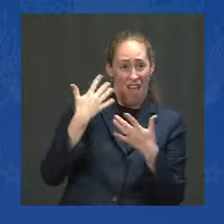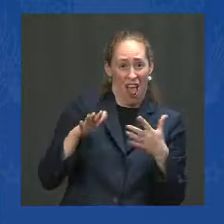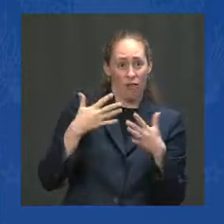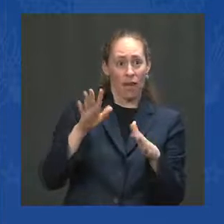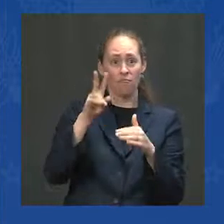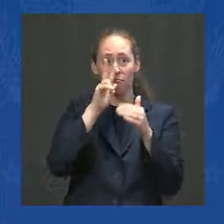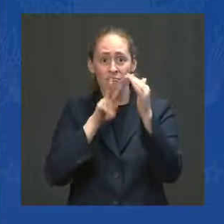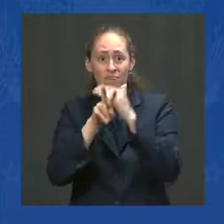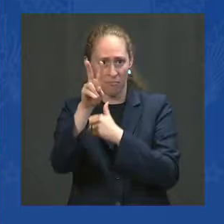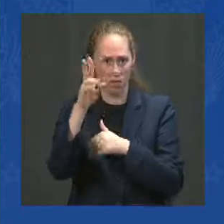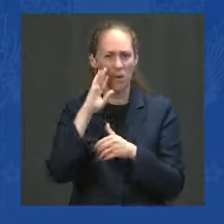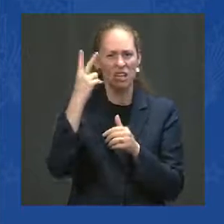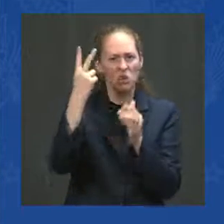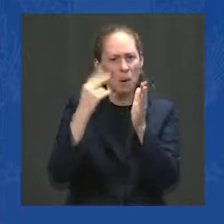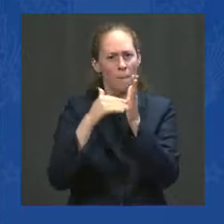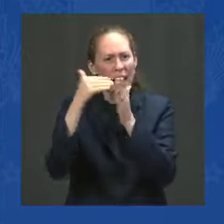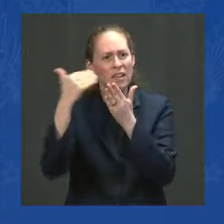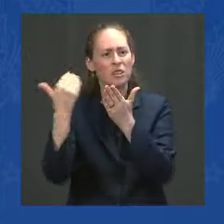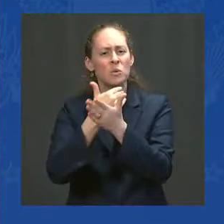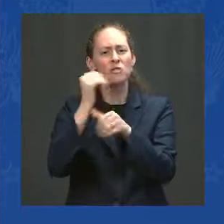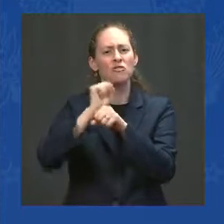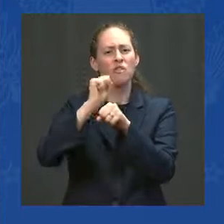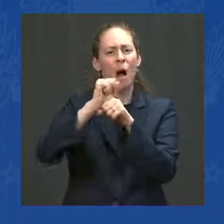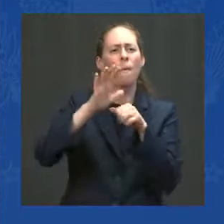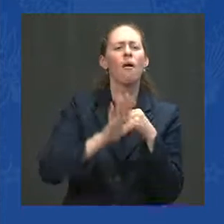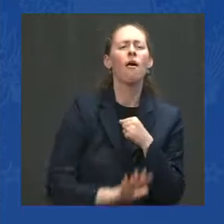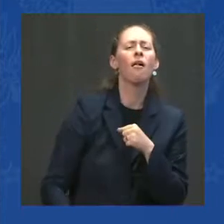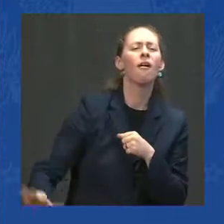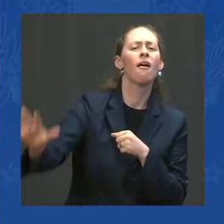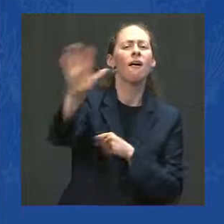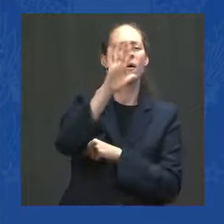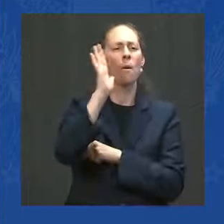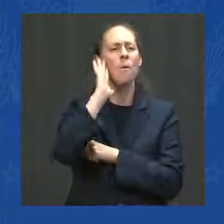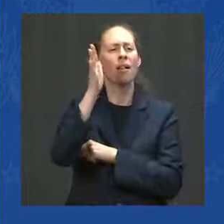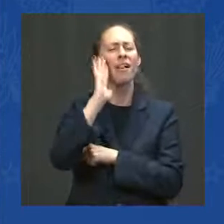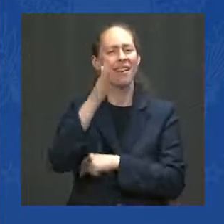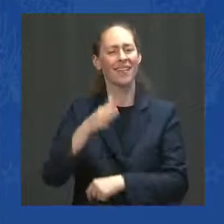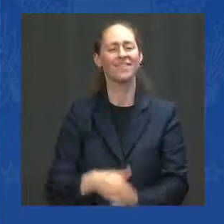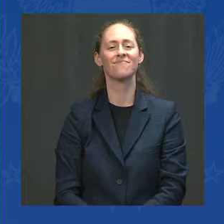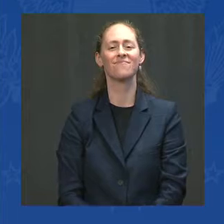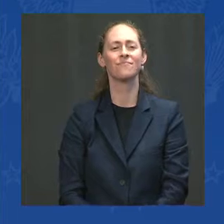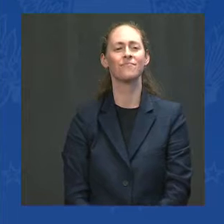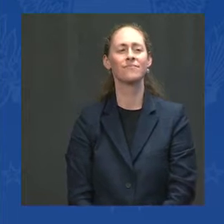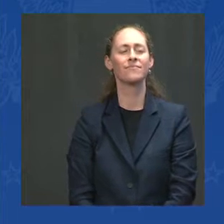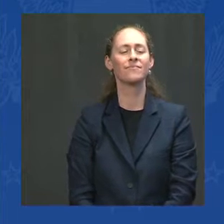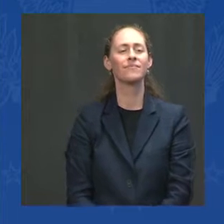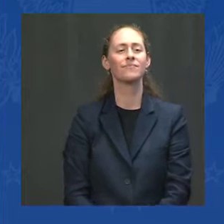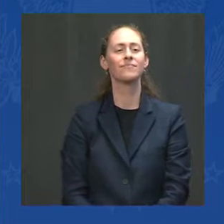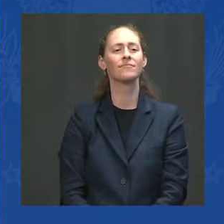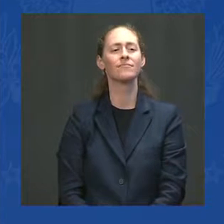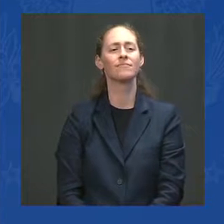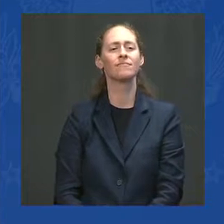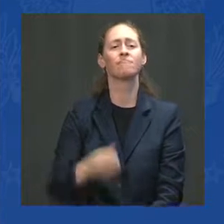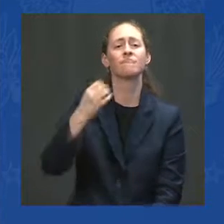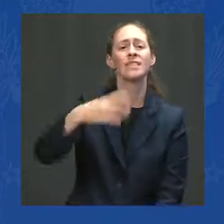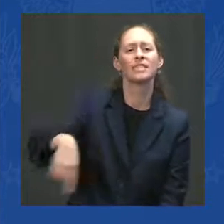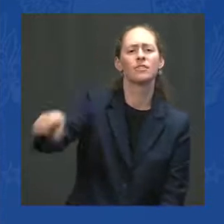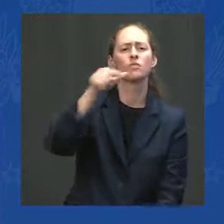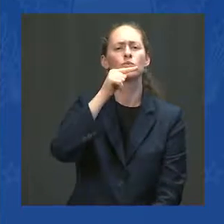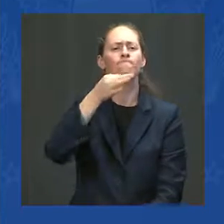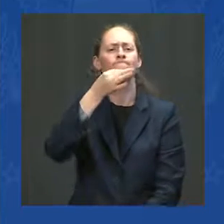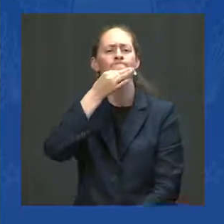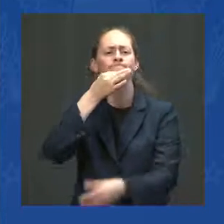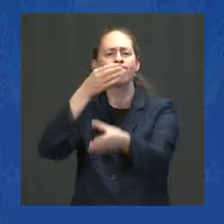Good paying jobs all around the country. Experts believe the majority of the bill's benefits will flow to